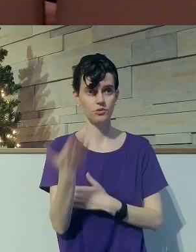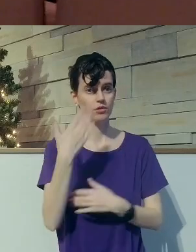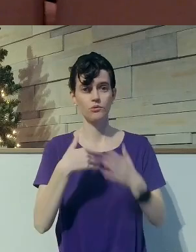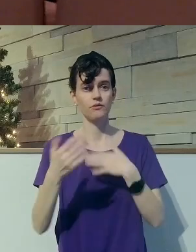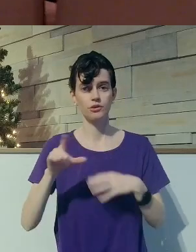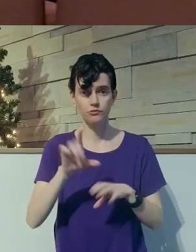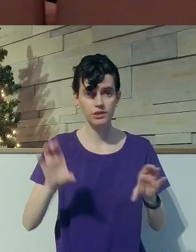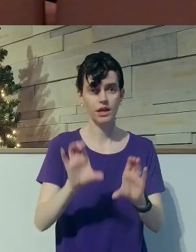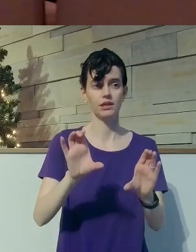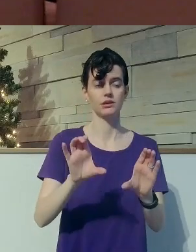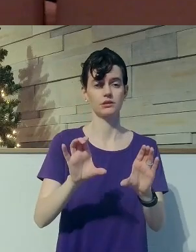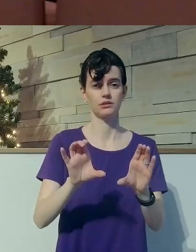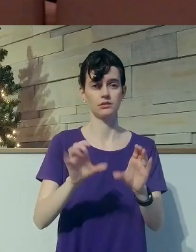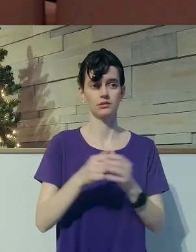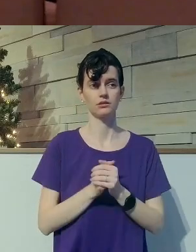you've done,